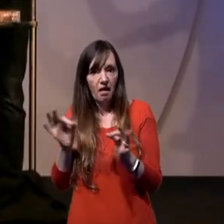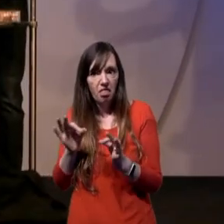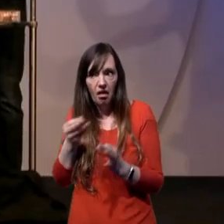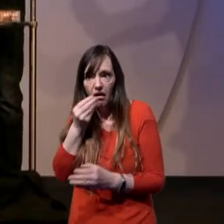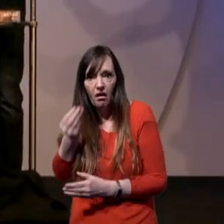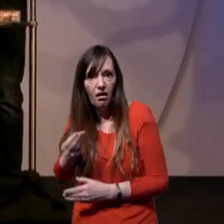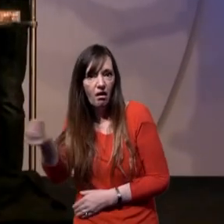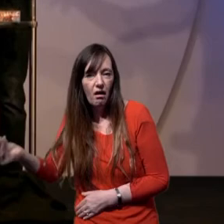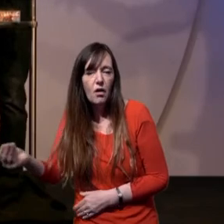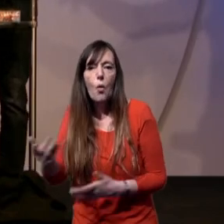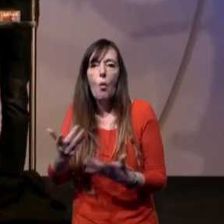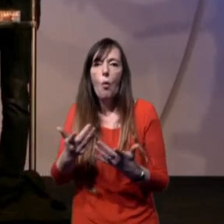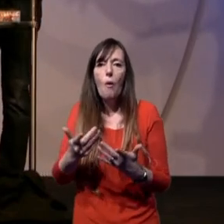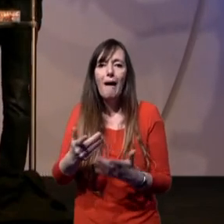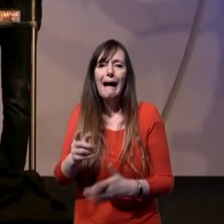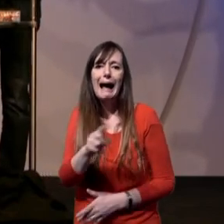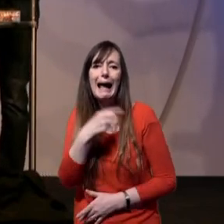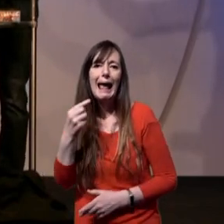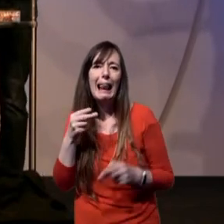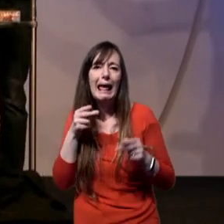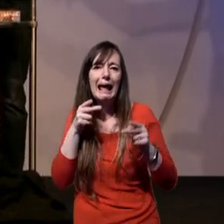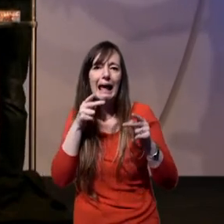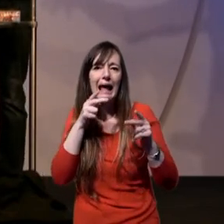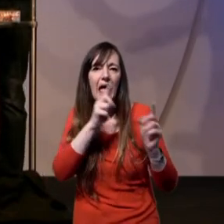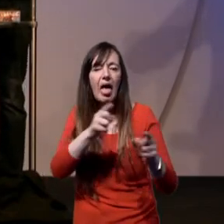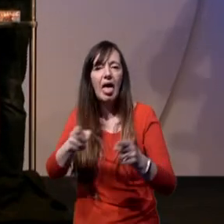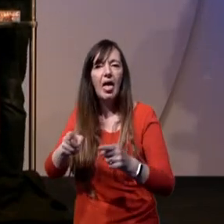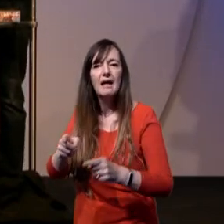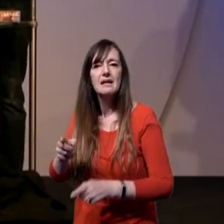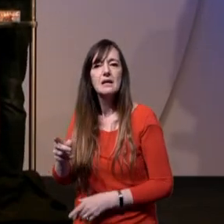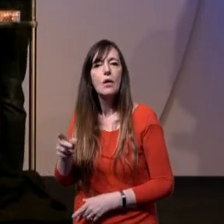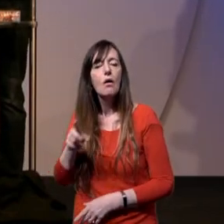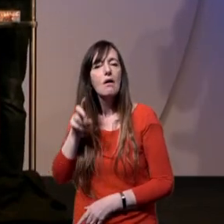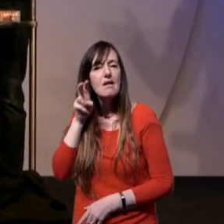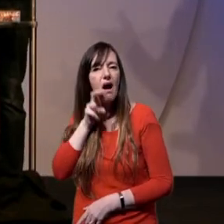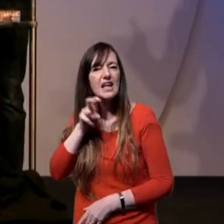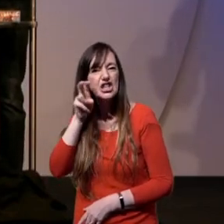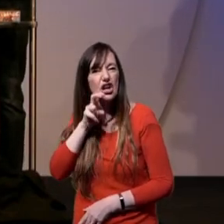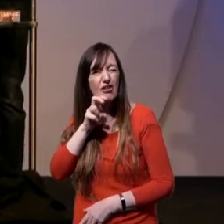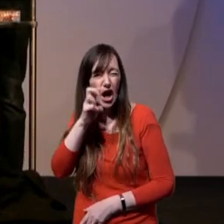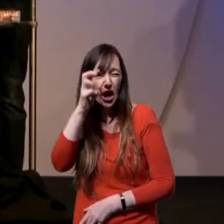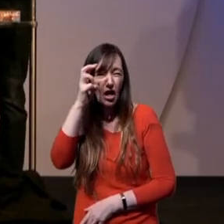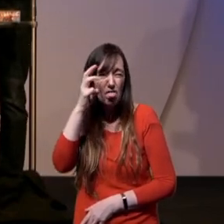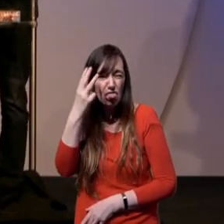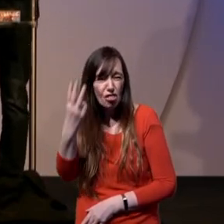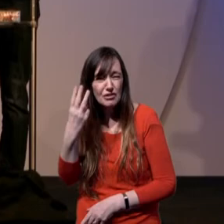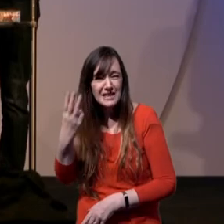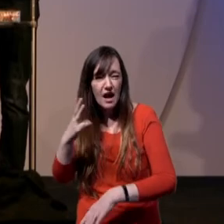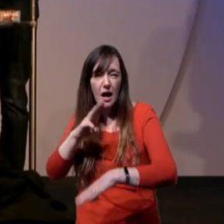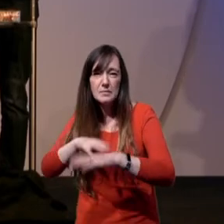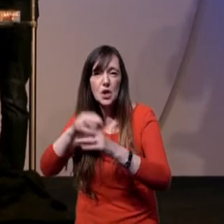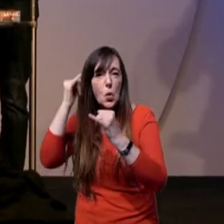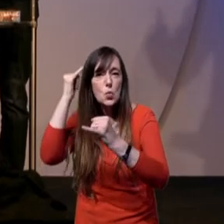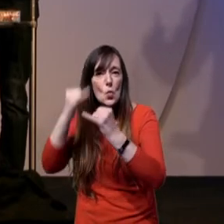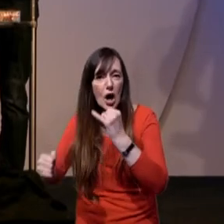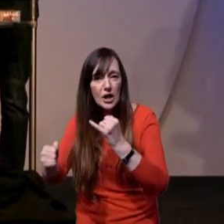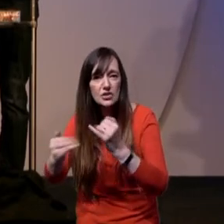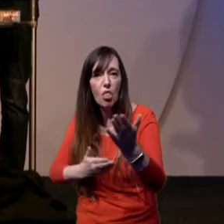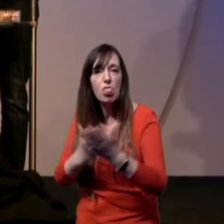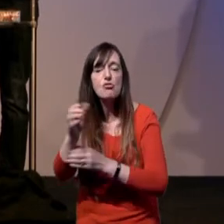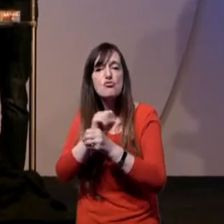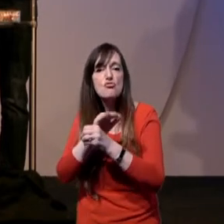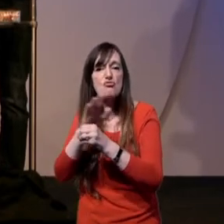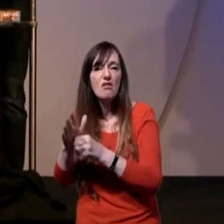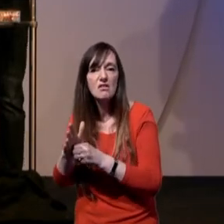The rate of killing in Nigeria has tripled during COVID as people take advantage of lockdowns, the